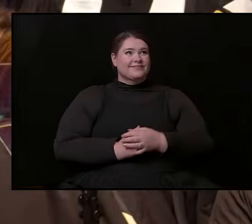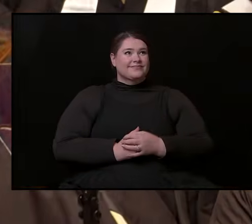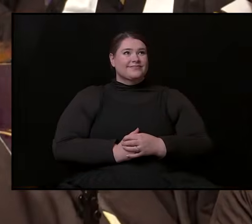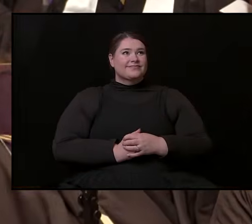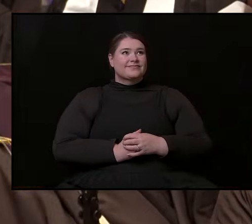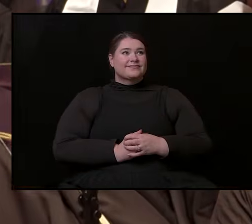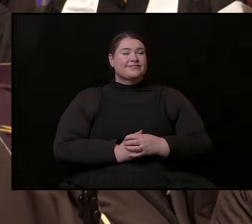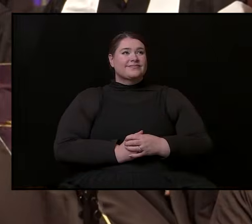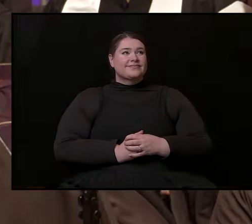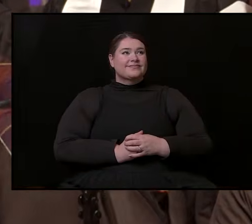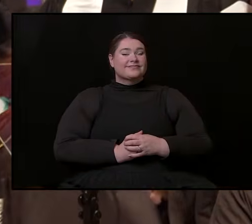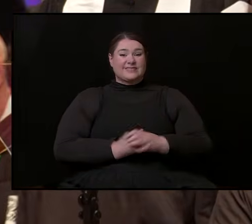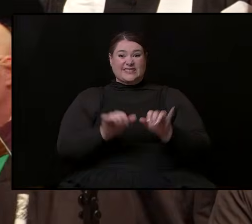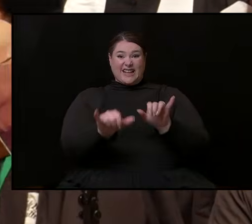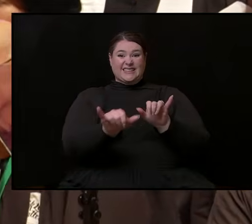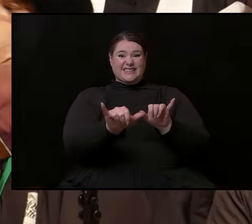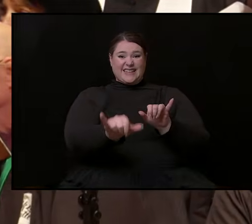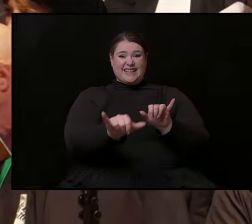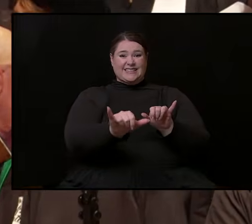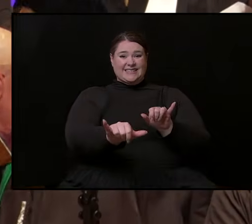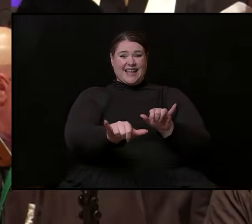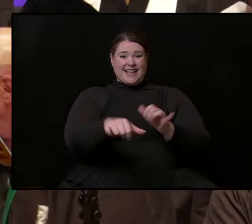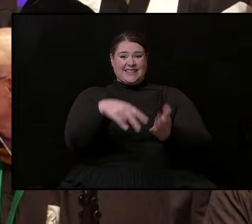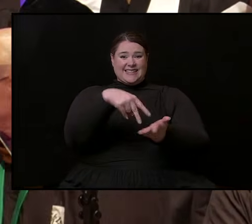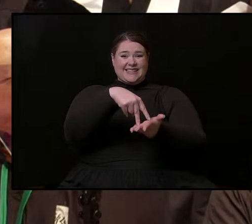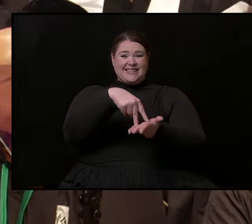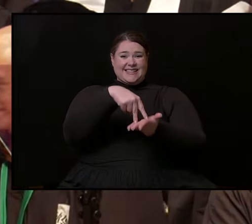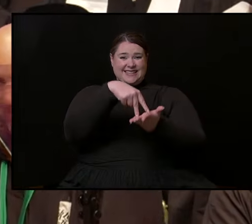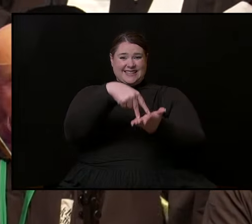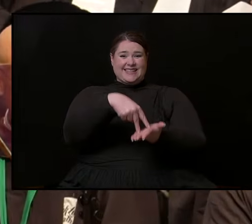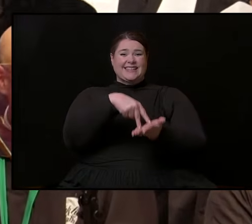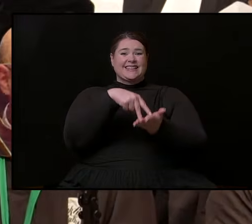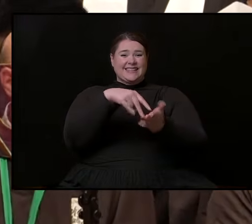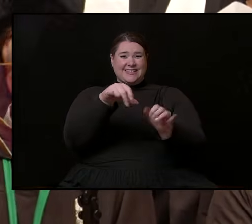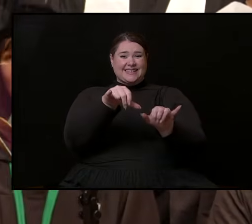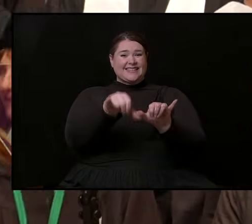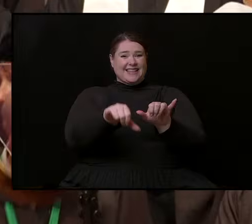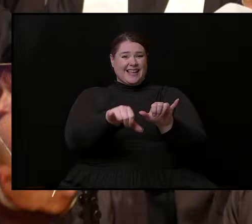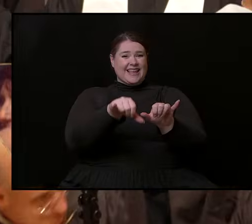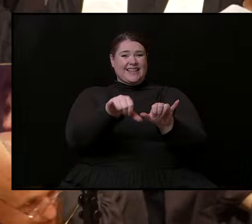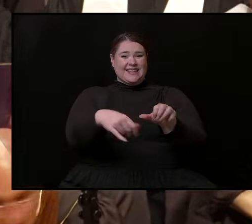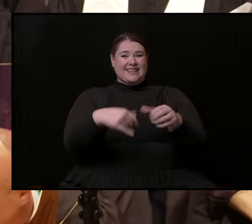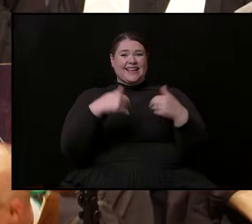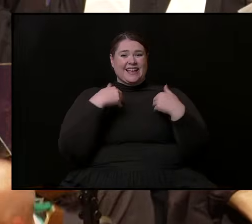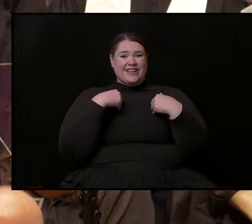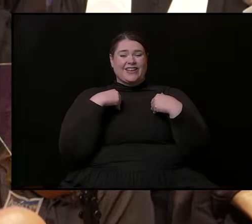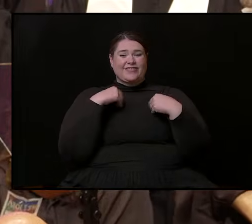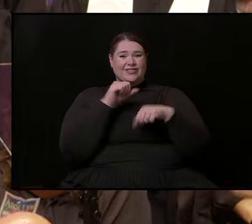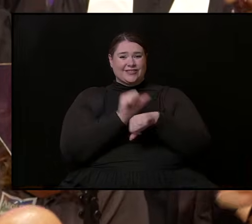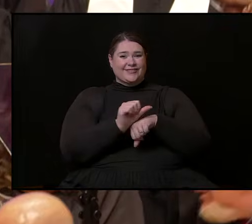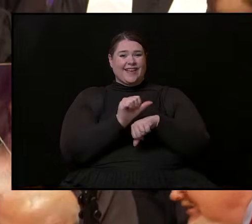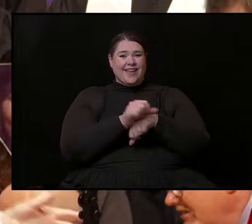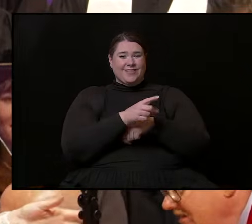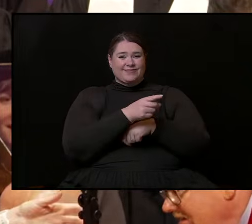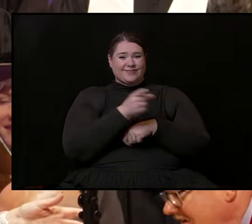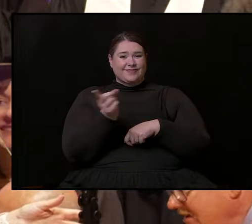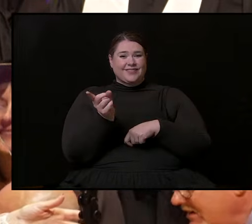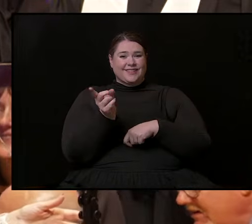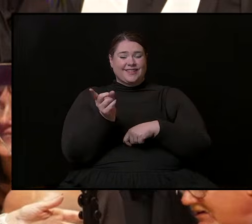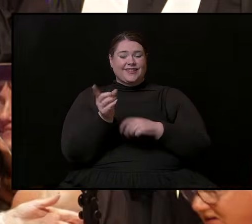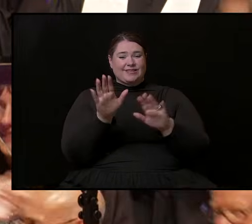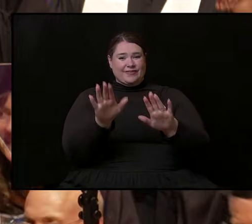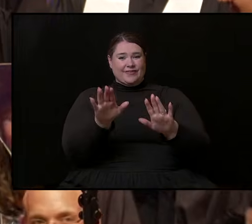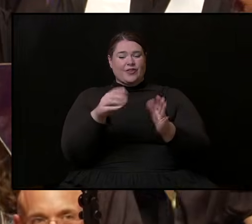So stay standing, because I have something I want you to do. Okay? So first of all, you deserve this